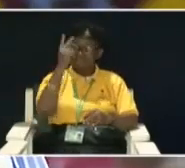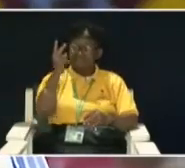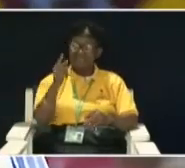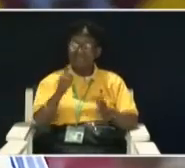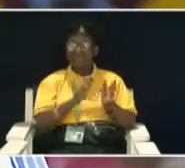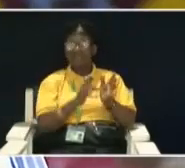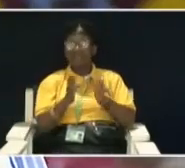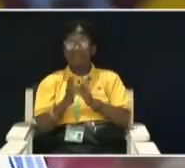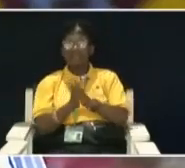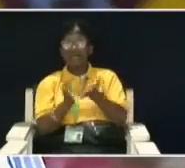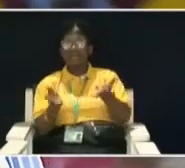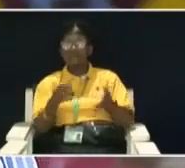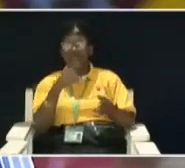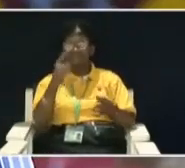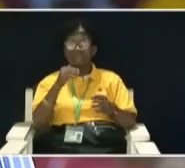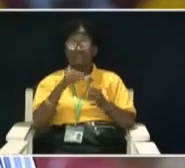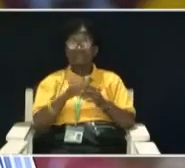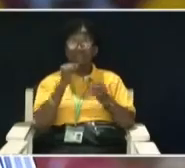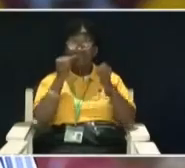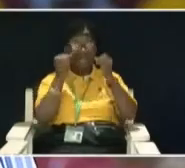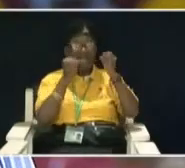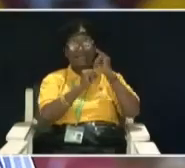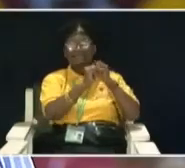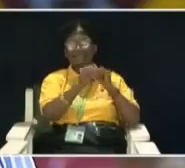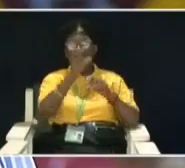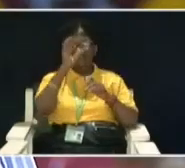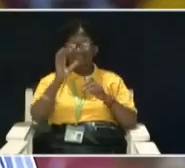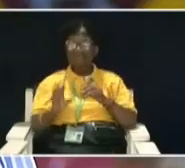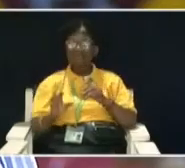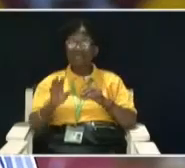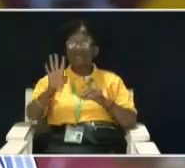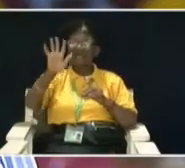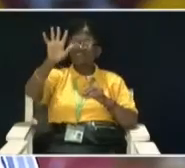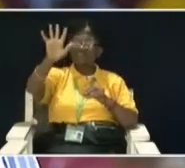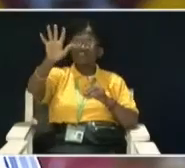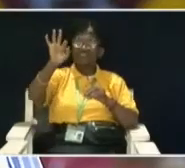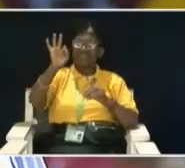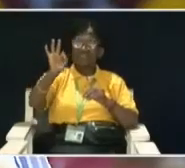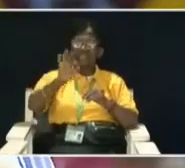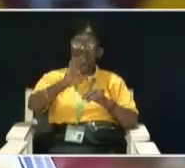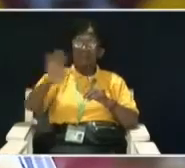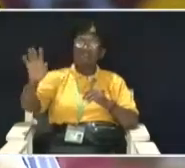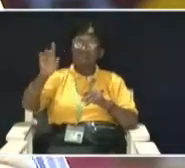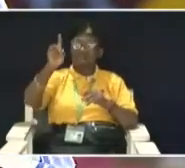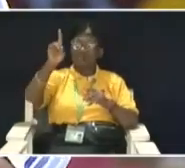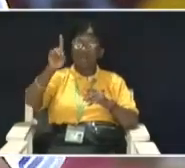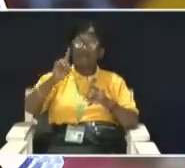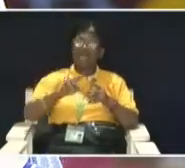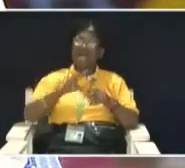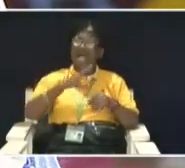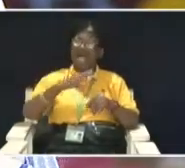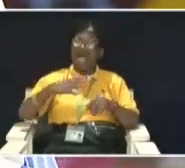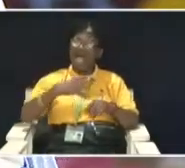Isaiah 59, verses 1 and 2, Isaiah 59, verses 1 and 2, he said,